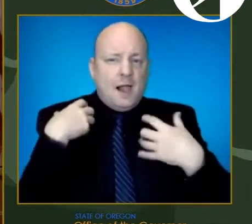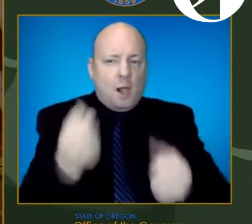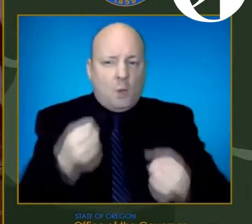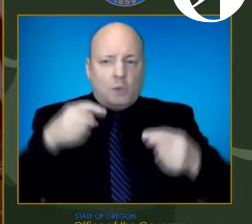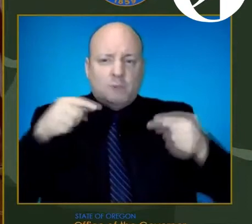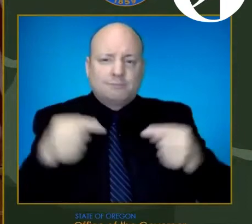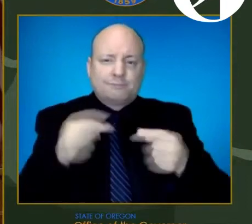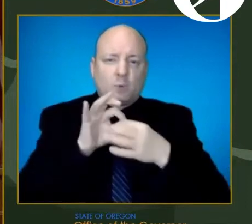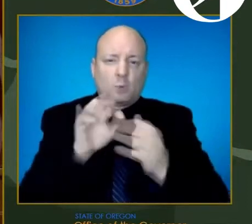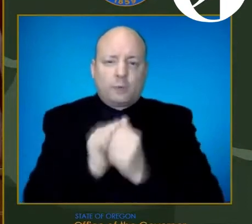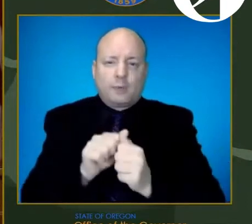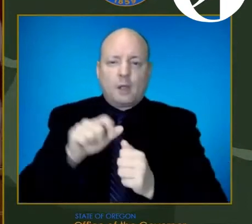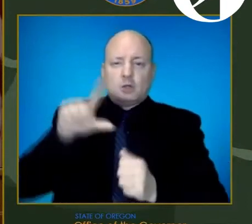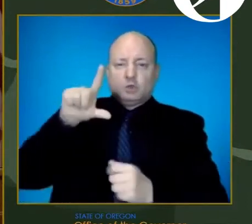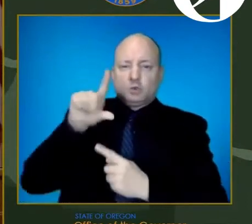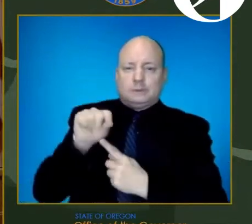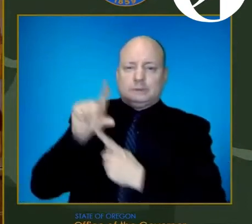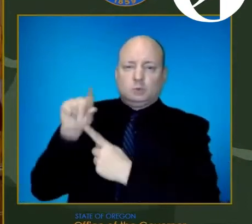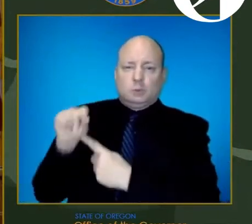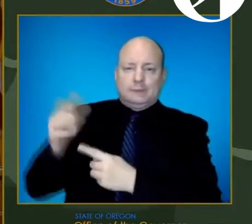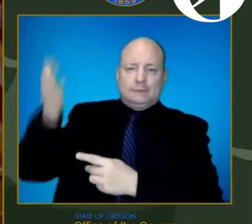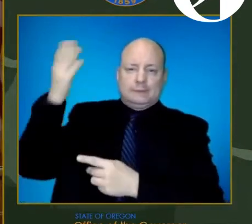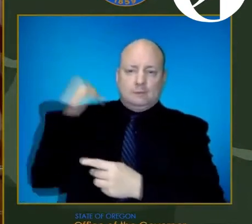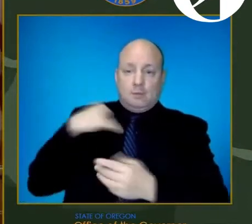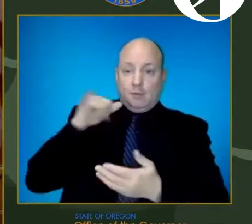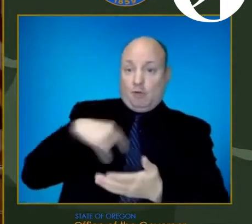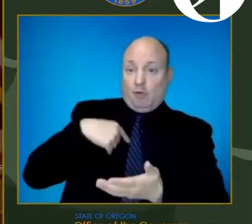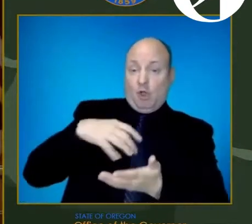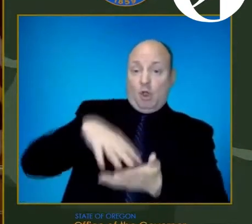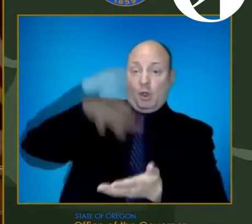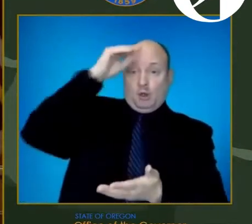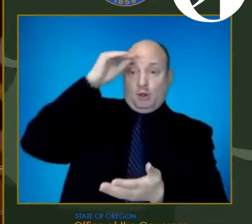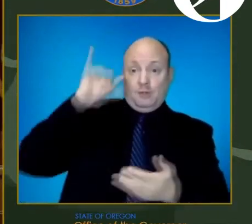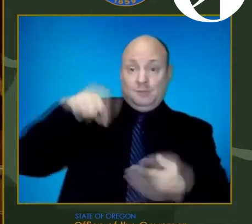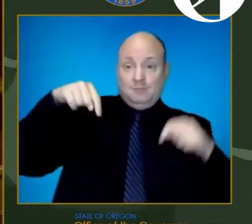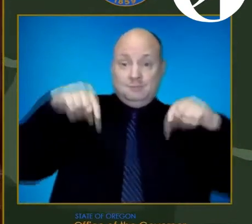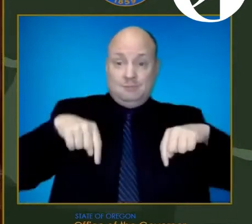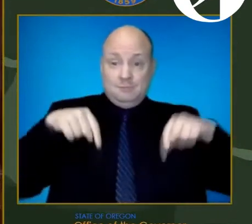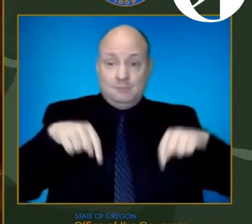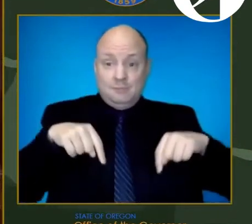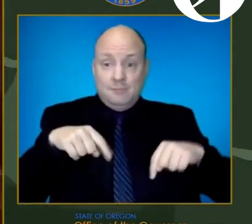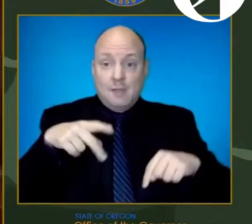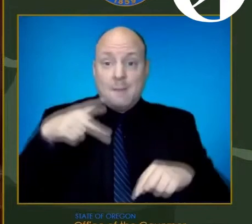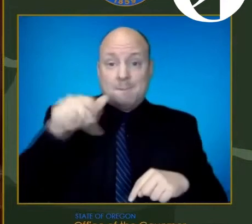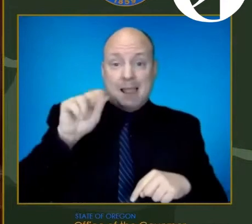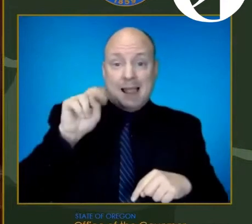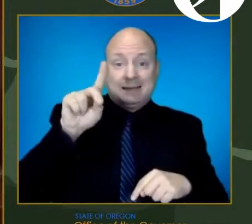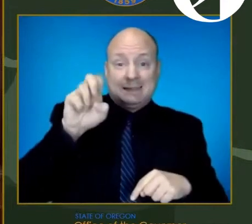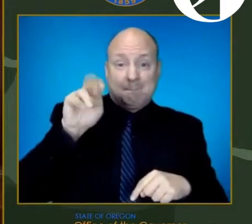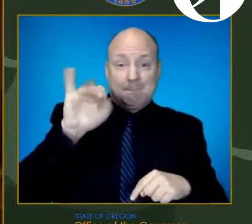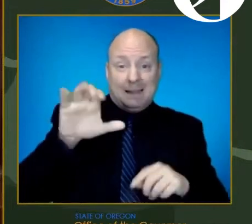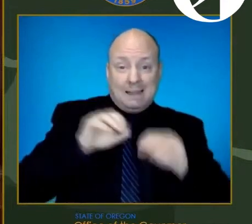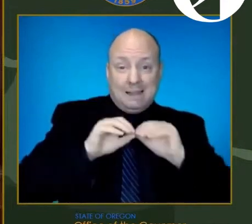pandemic has taught us anything, it is that everyone, every Oregonian, deserves access to affordable health